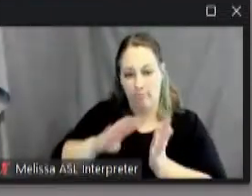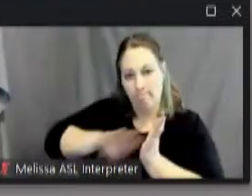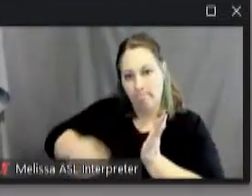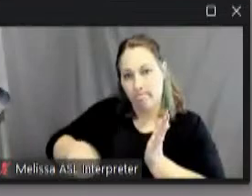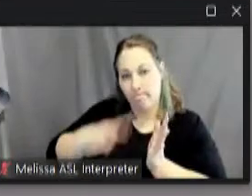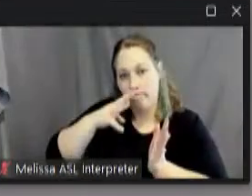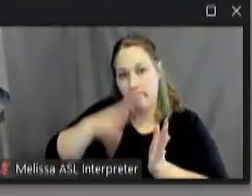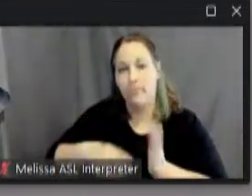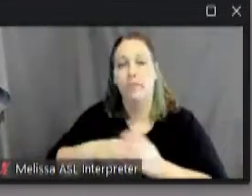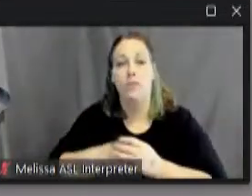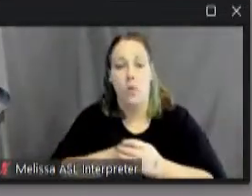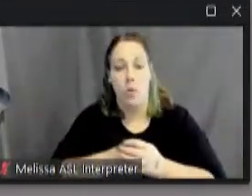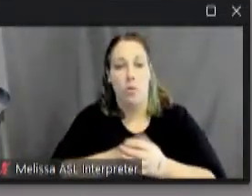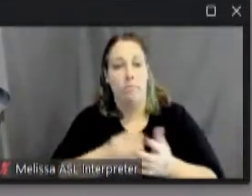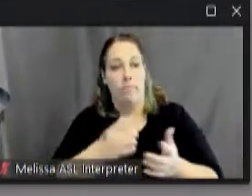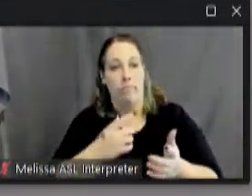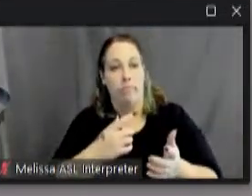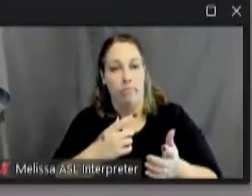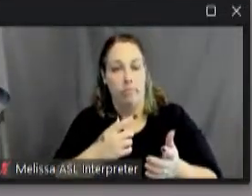step.